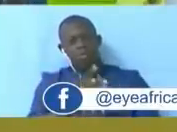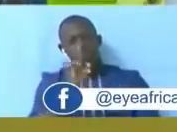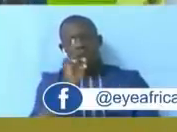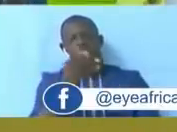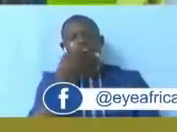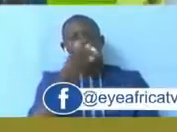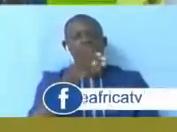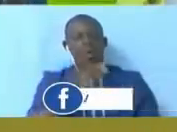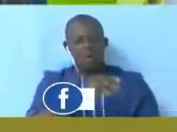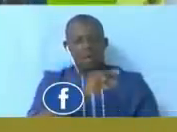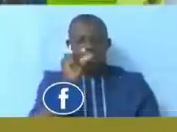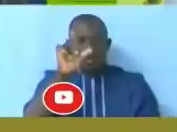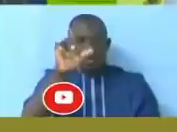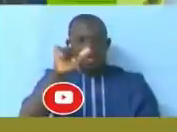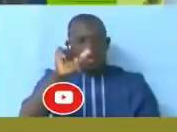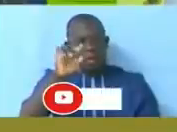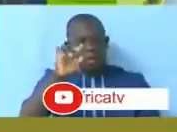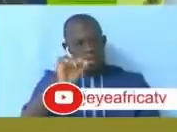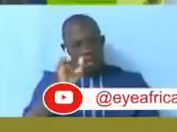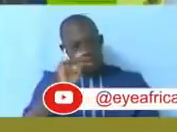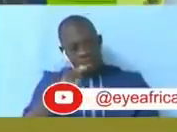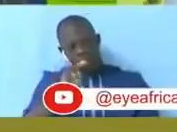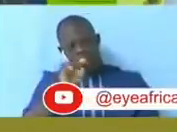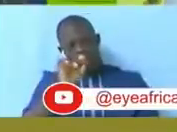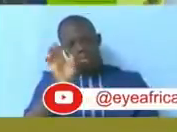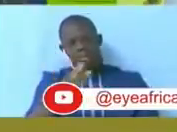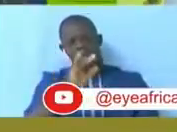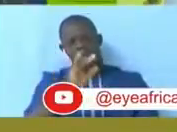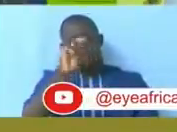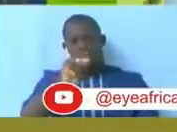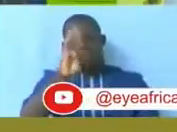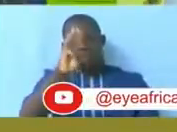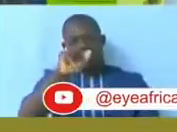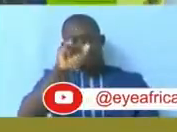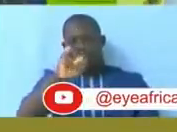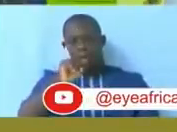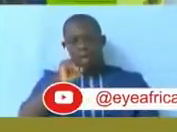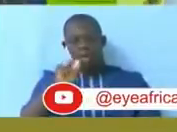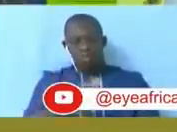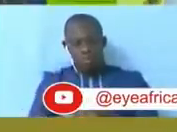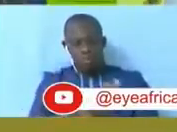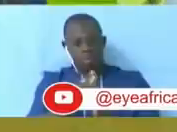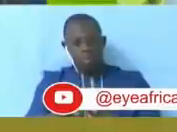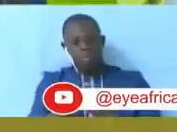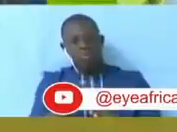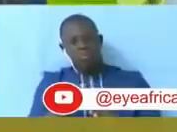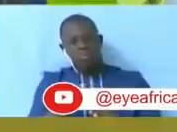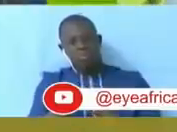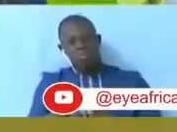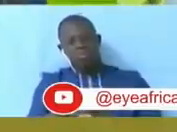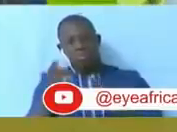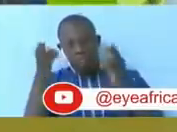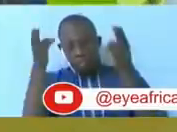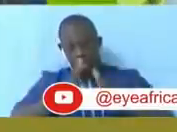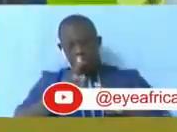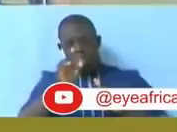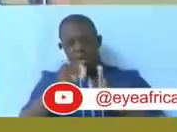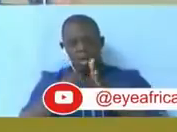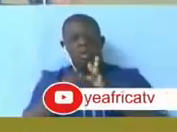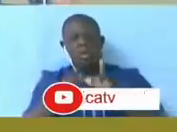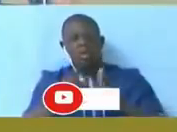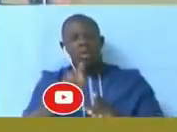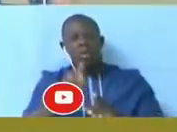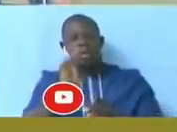fa Lamin Bay. He was a magistrate in Banjul Magistrate. Wo wato kitin de lalem Banjul Magistrate